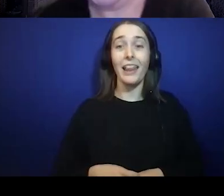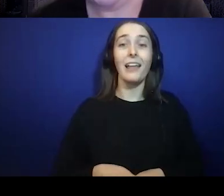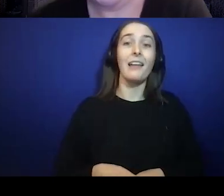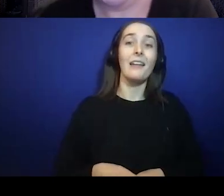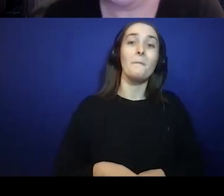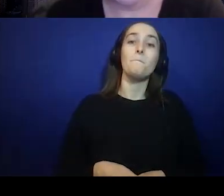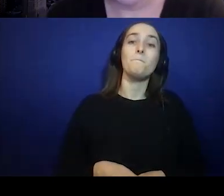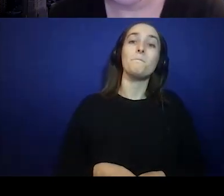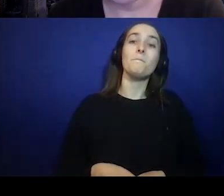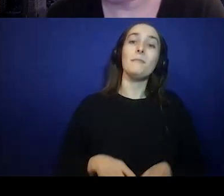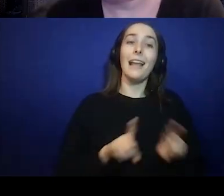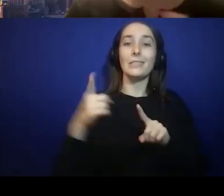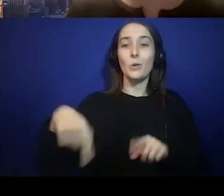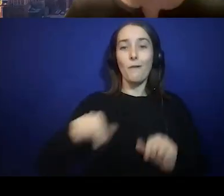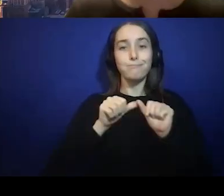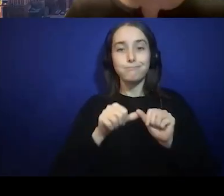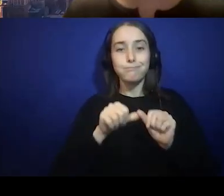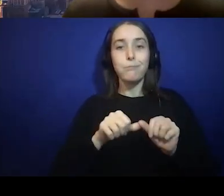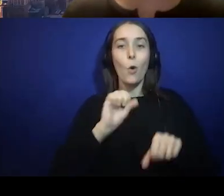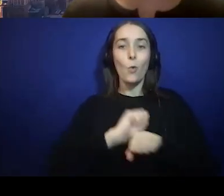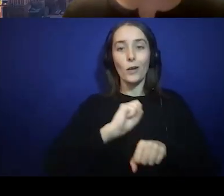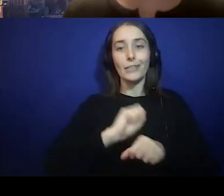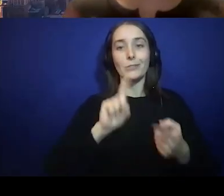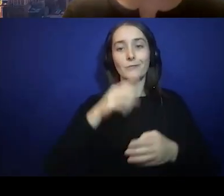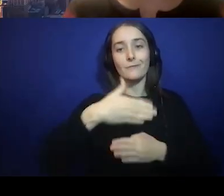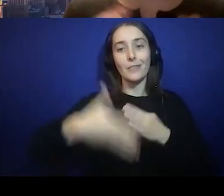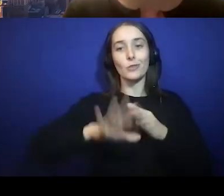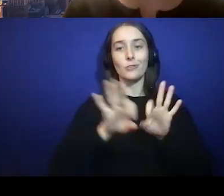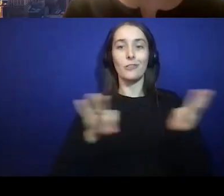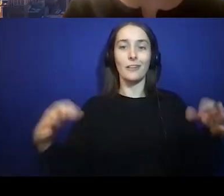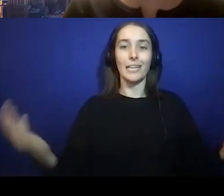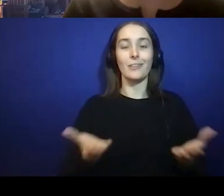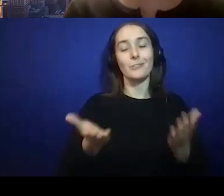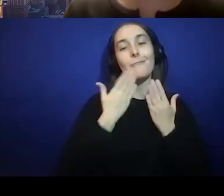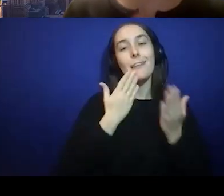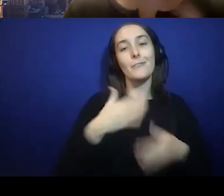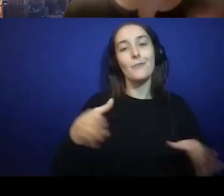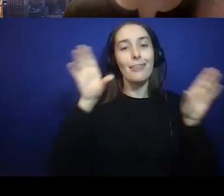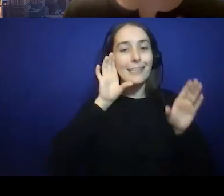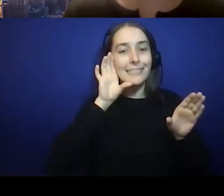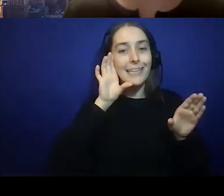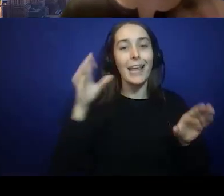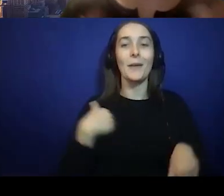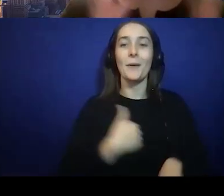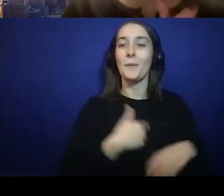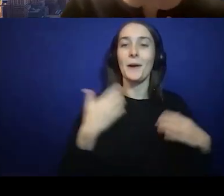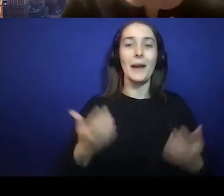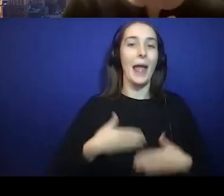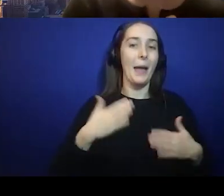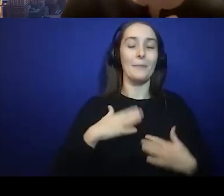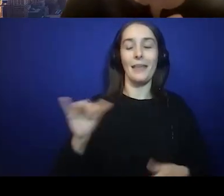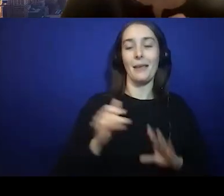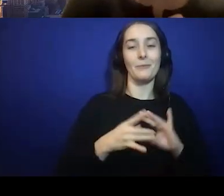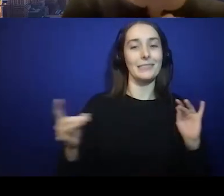And as you continue your mission of completing your degree here at SPS. So thank you so much for listening, and we'd be happy to, like we said, I